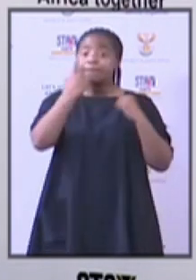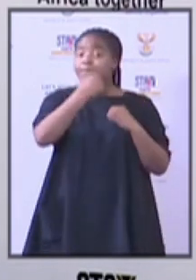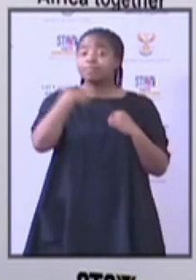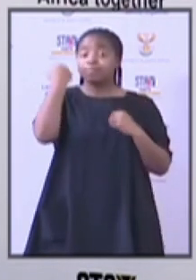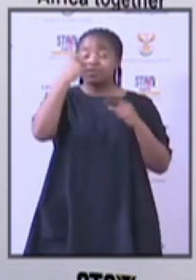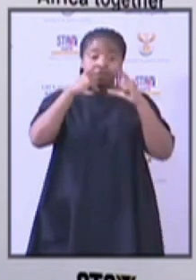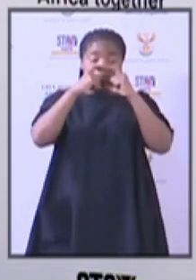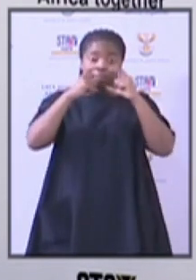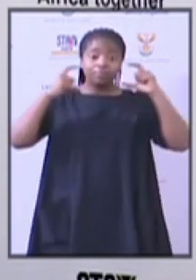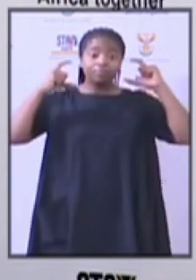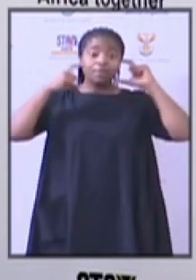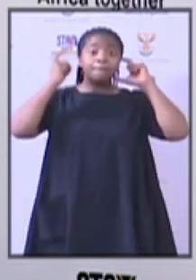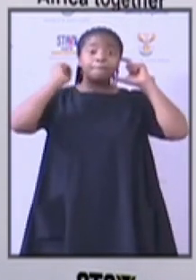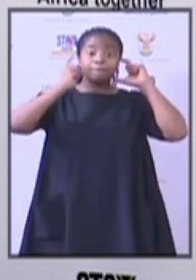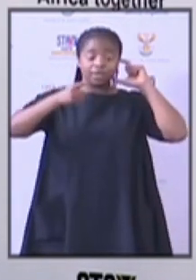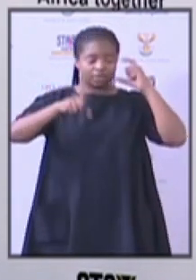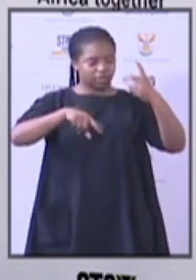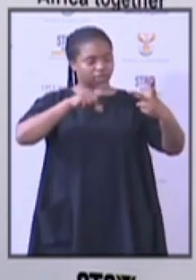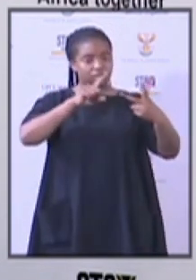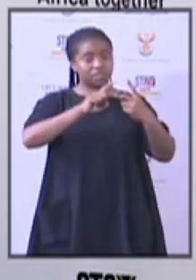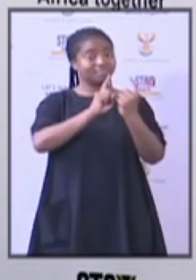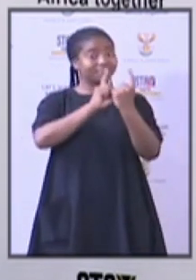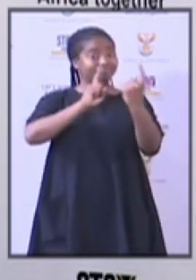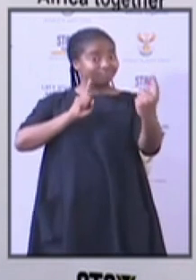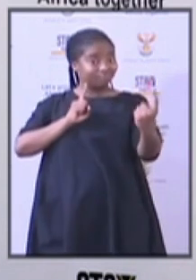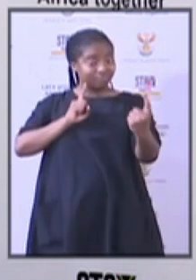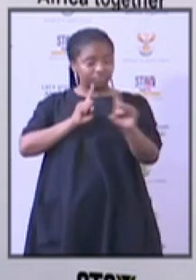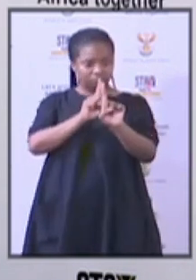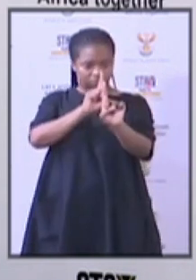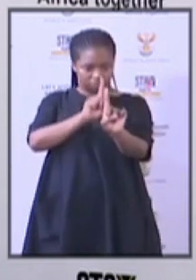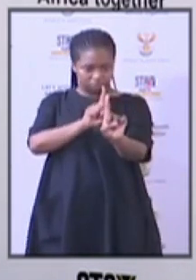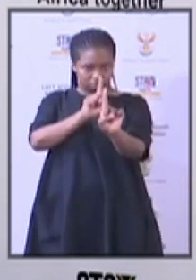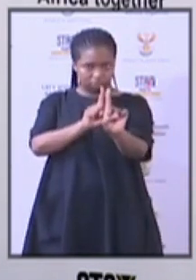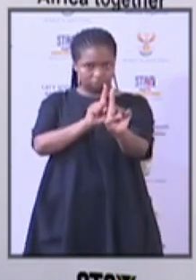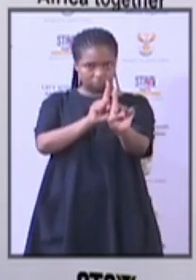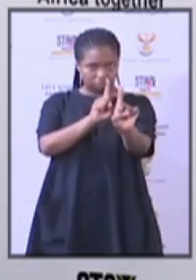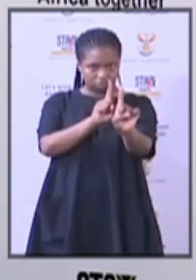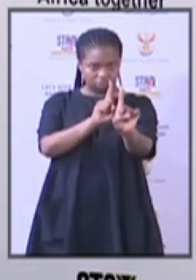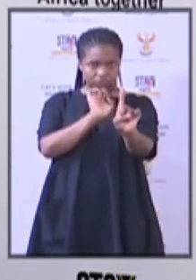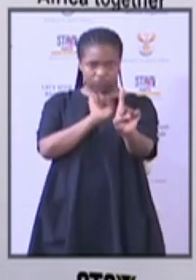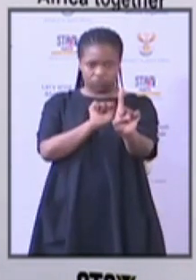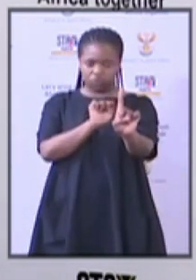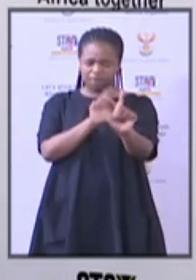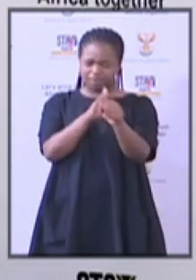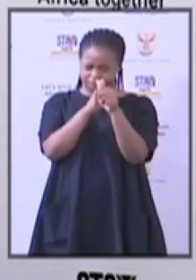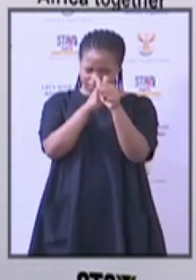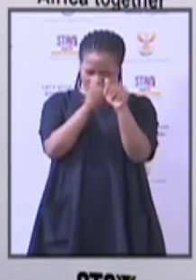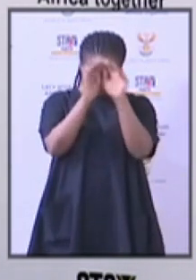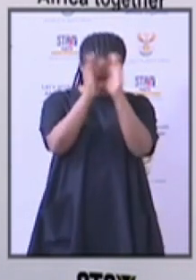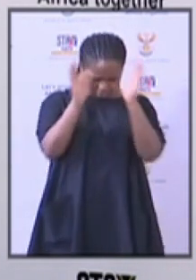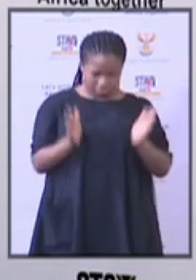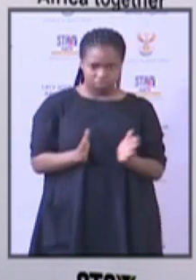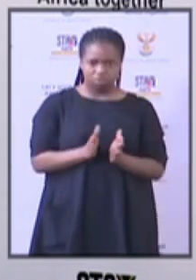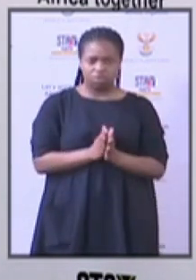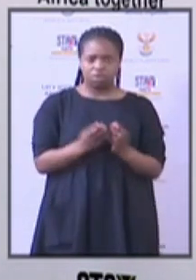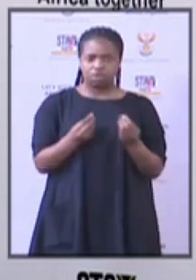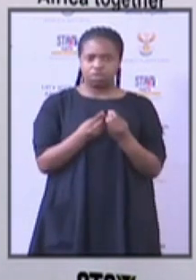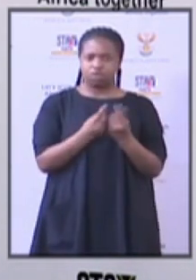masks, maintain social distancing, and adhere to all other